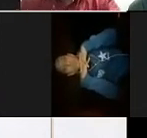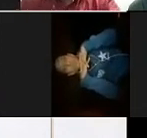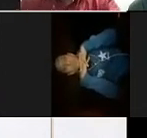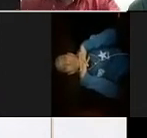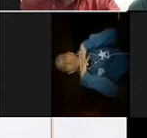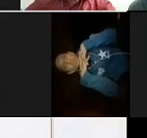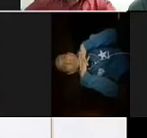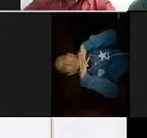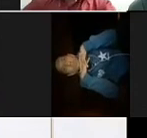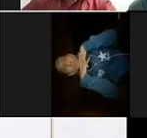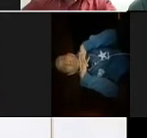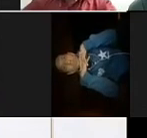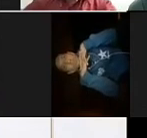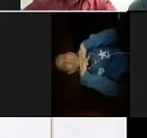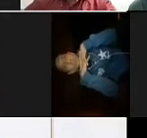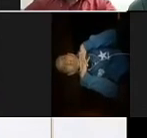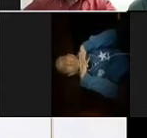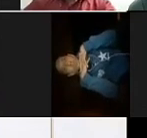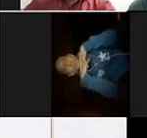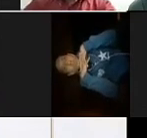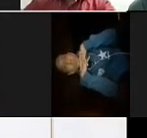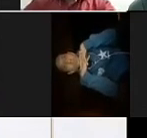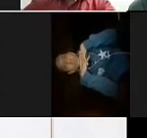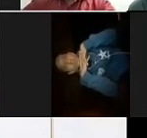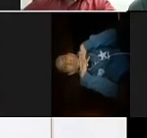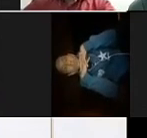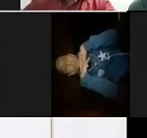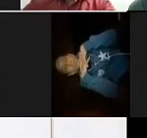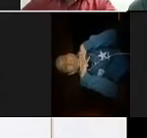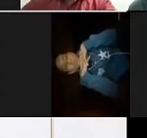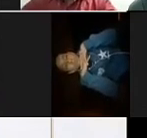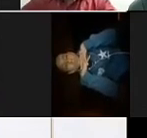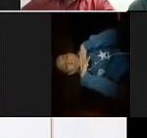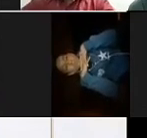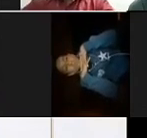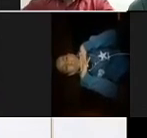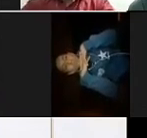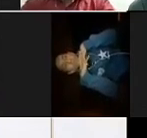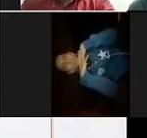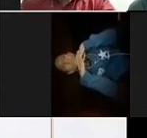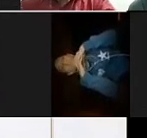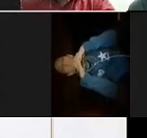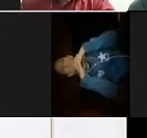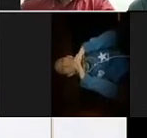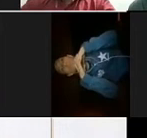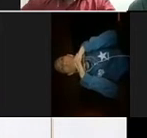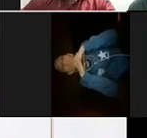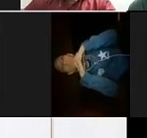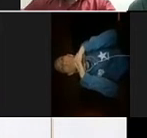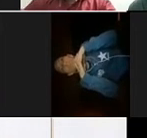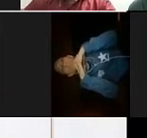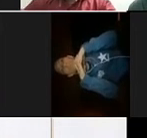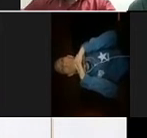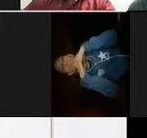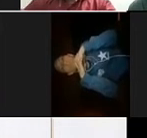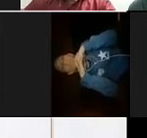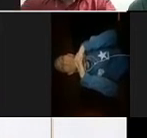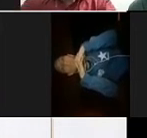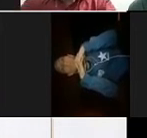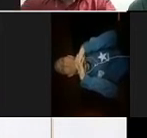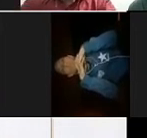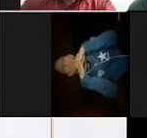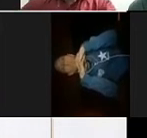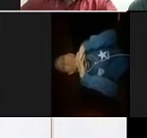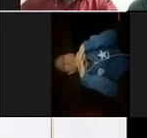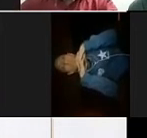agriculture, which has a huge impact on the environment. This organic farming also